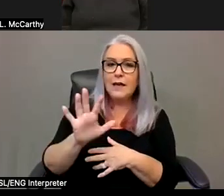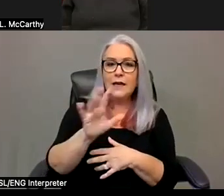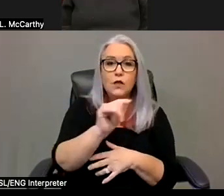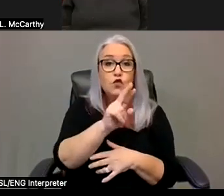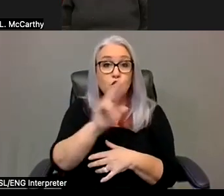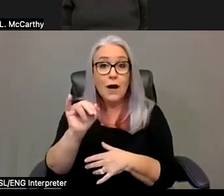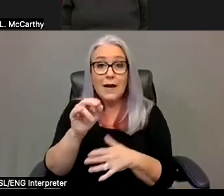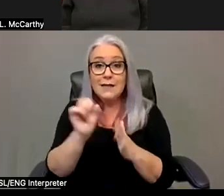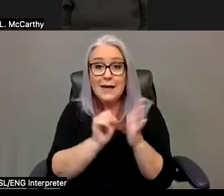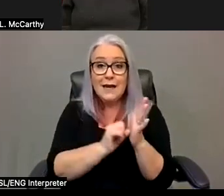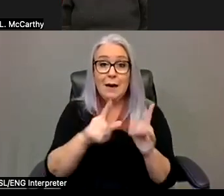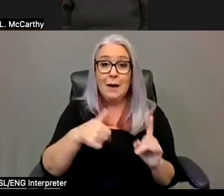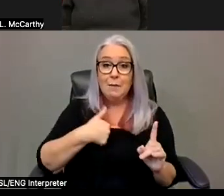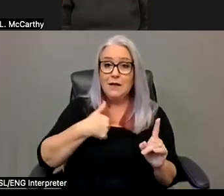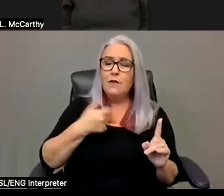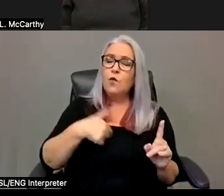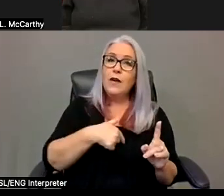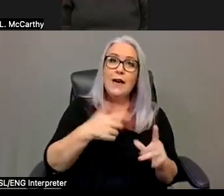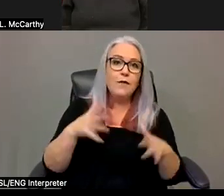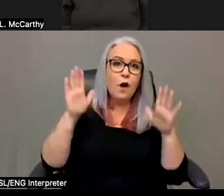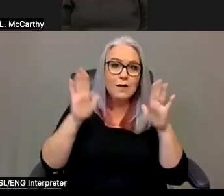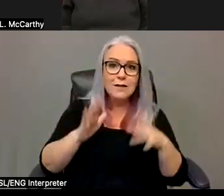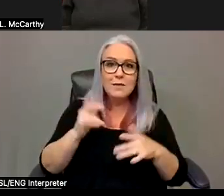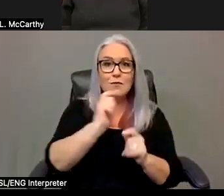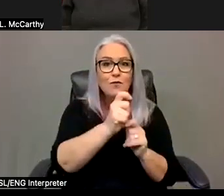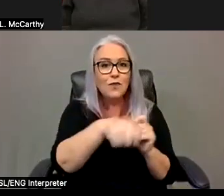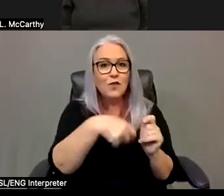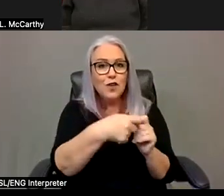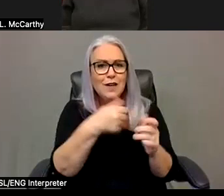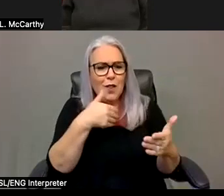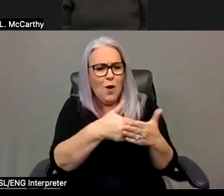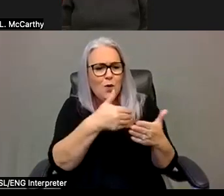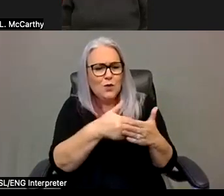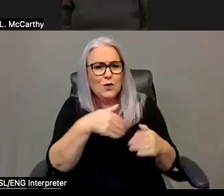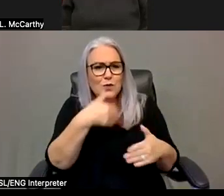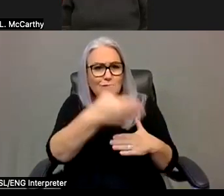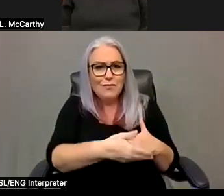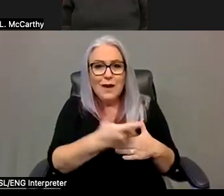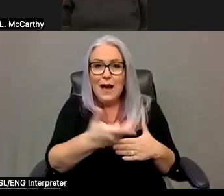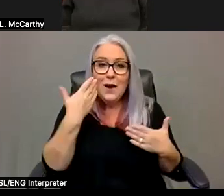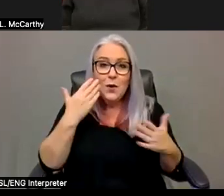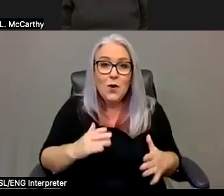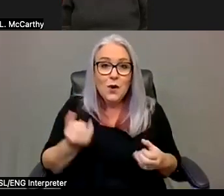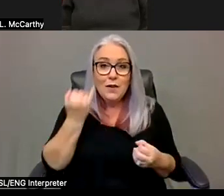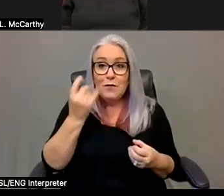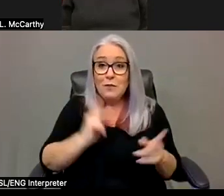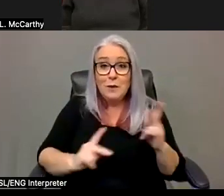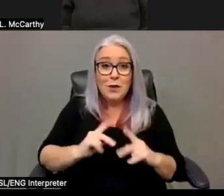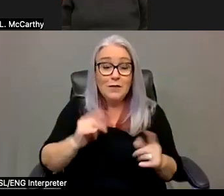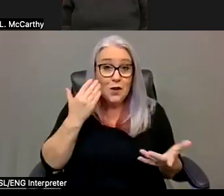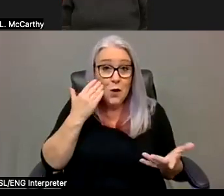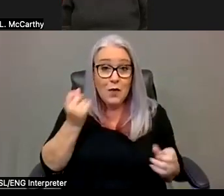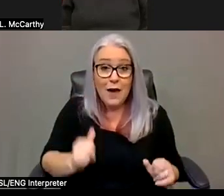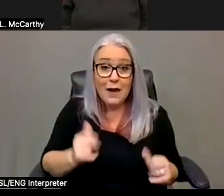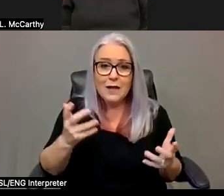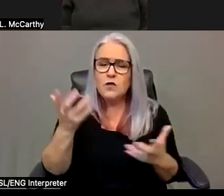As an outdoorsman, we have some of the best fishing in the world right down the hill. And I don't know how many people realize that. So it's remarkable in so many ways.